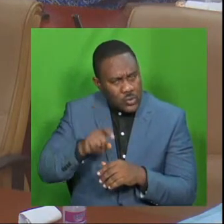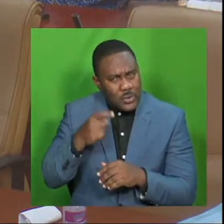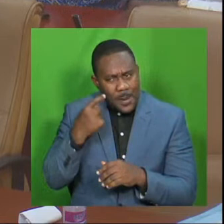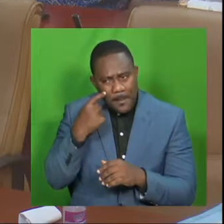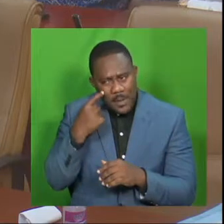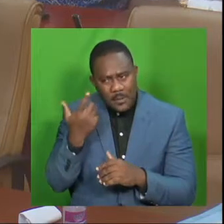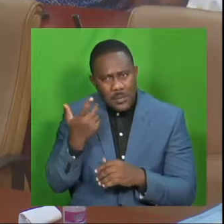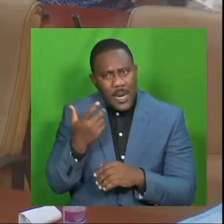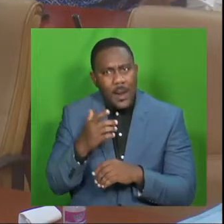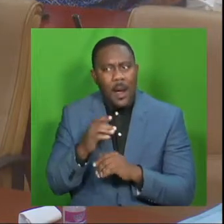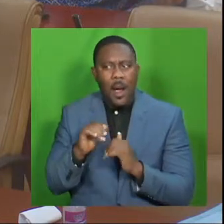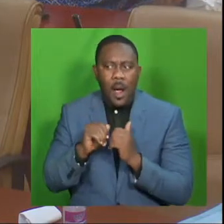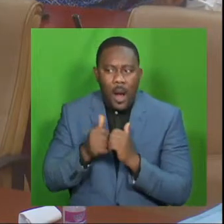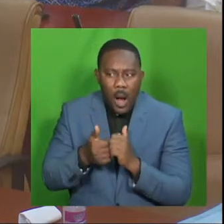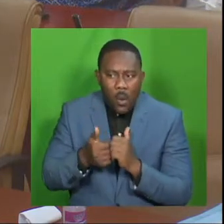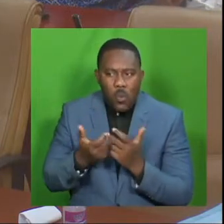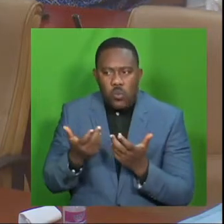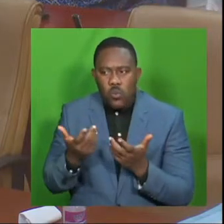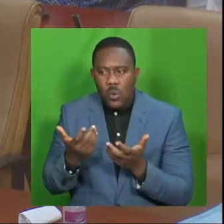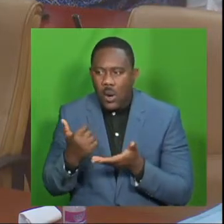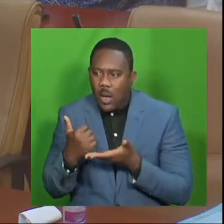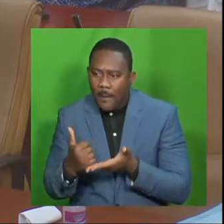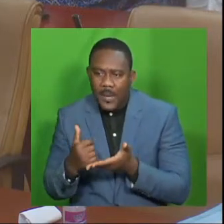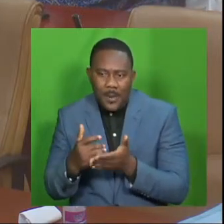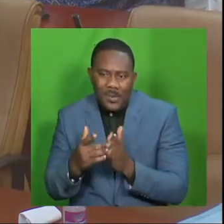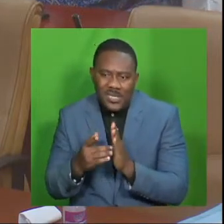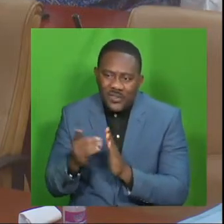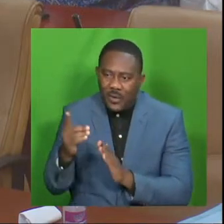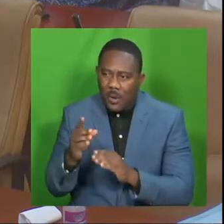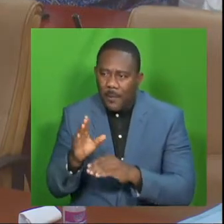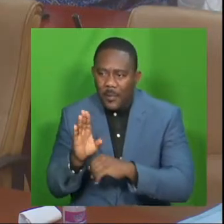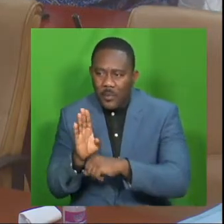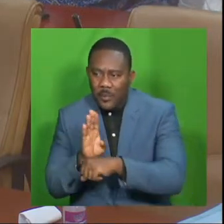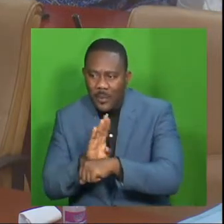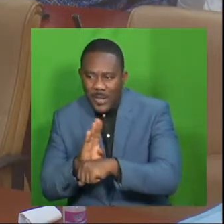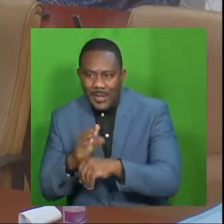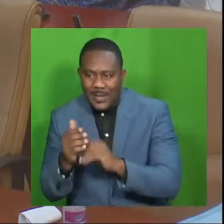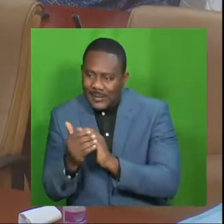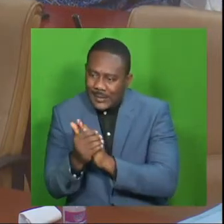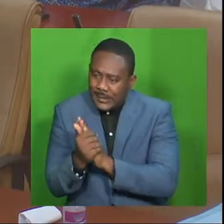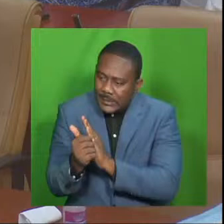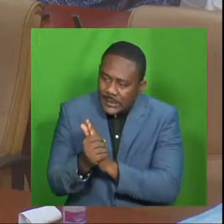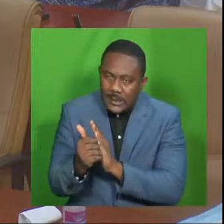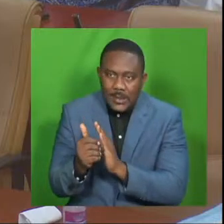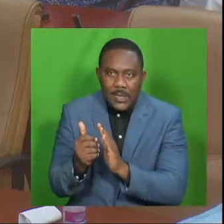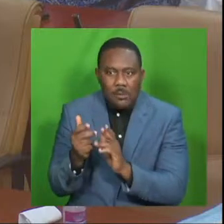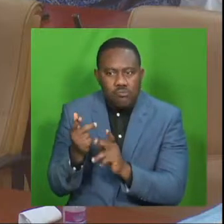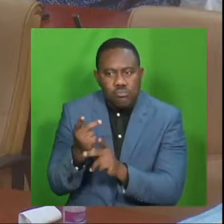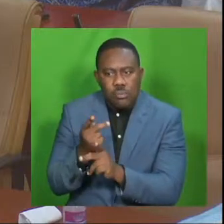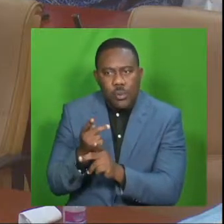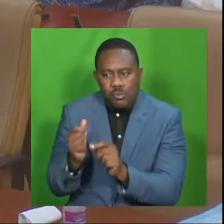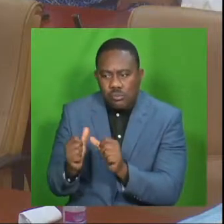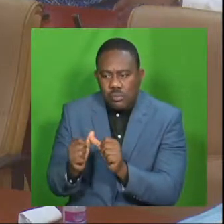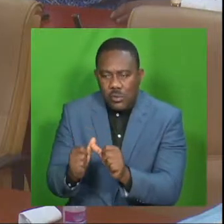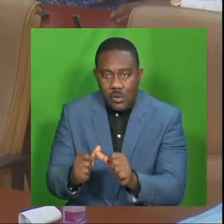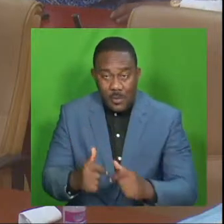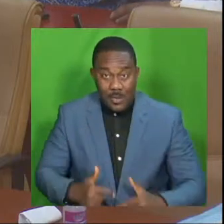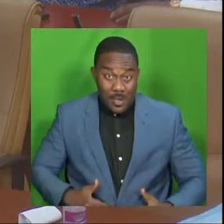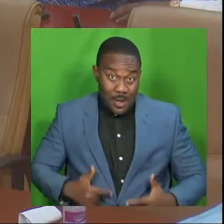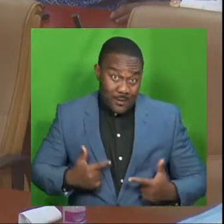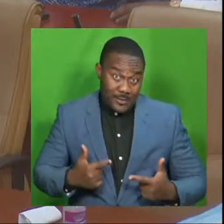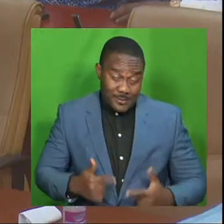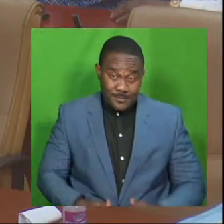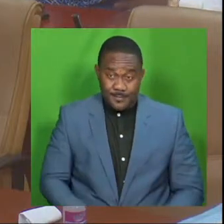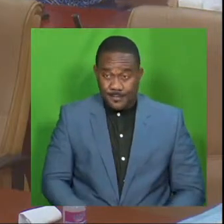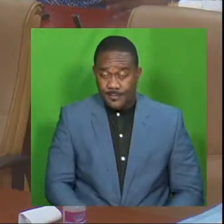the entrepreneur development of these persons so that they can have a sustainable way of living.